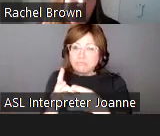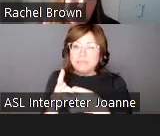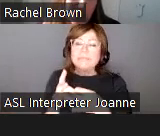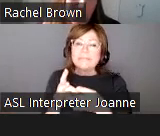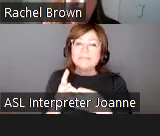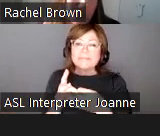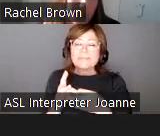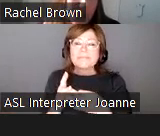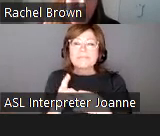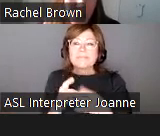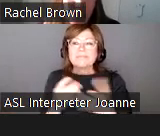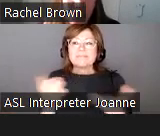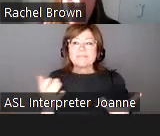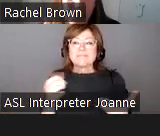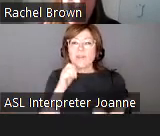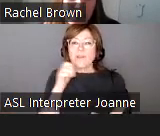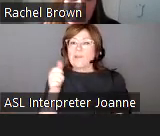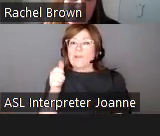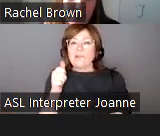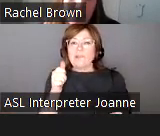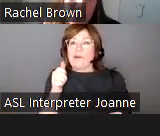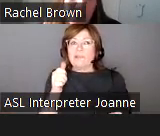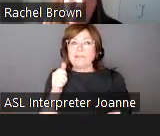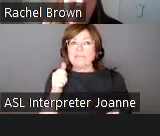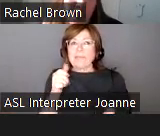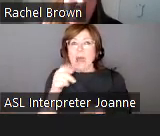isn't necessarily specifically through your organization.